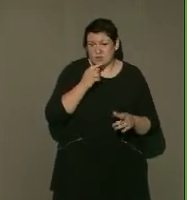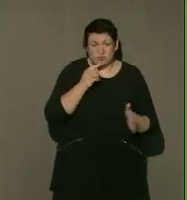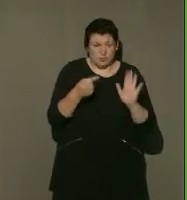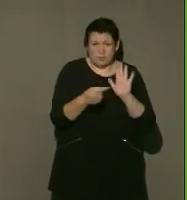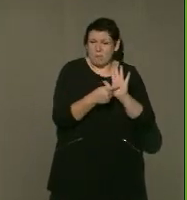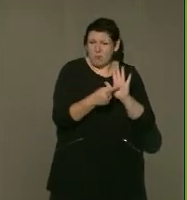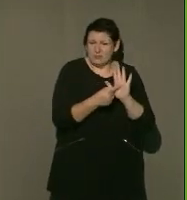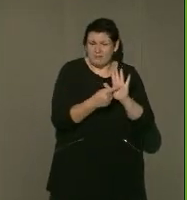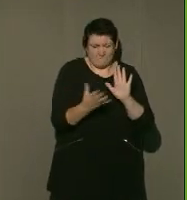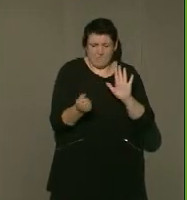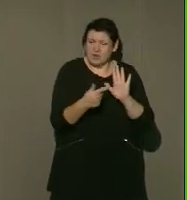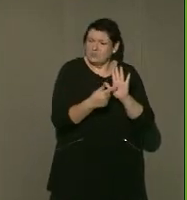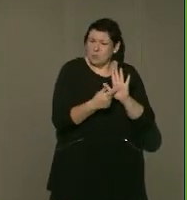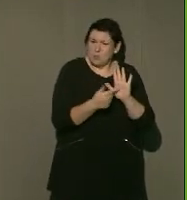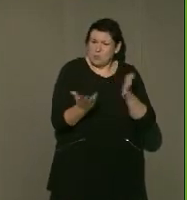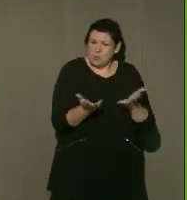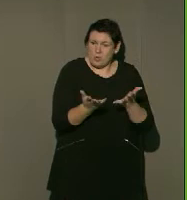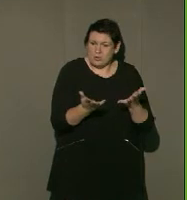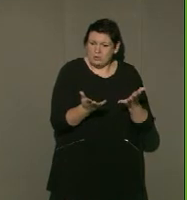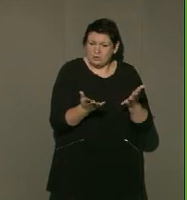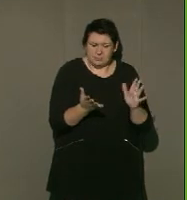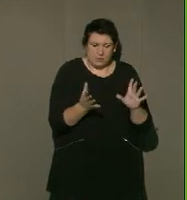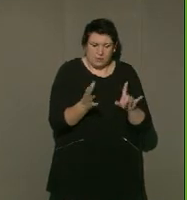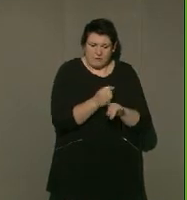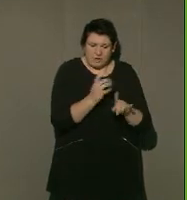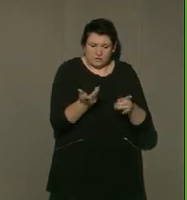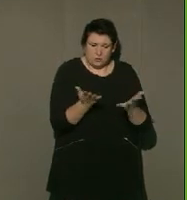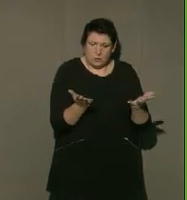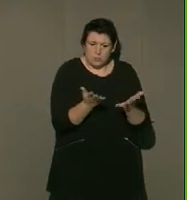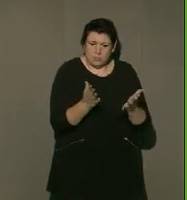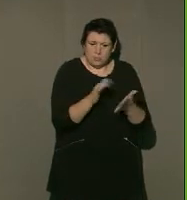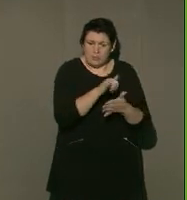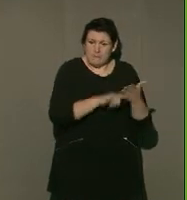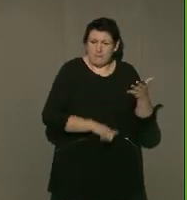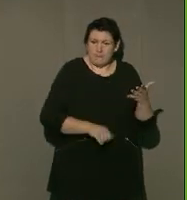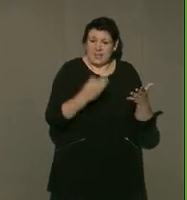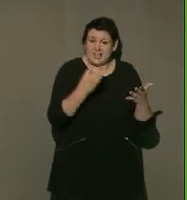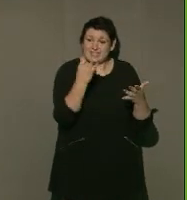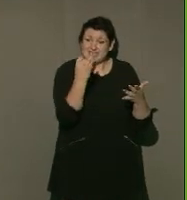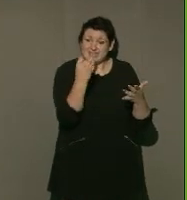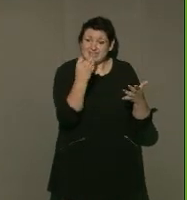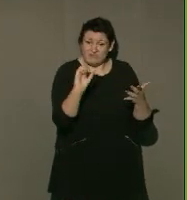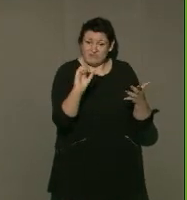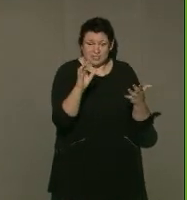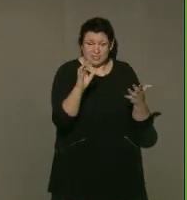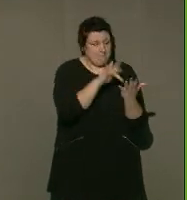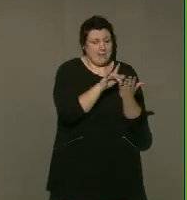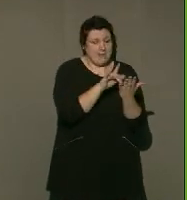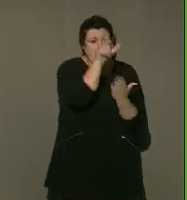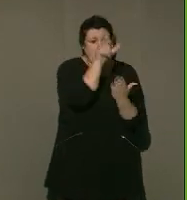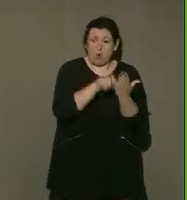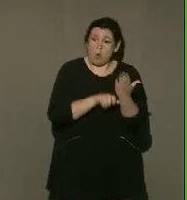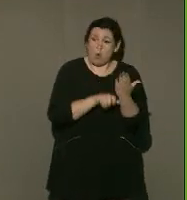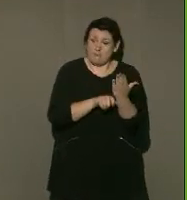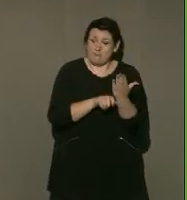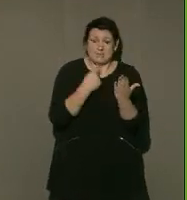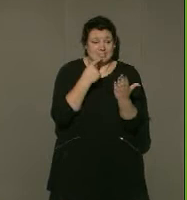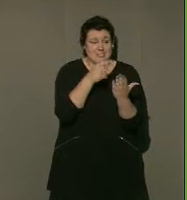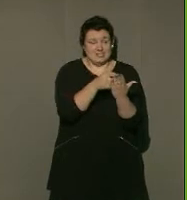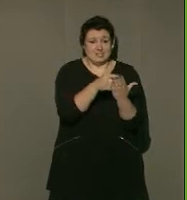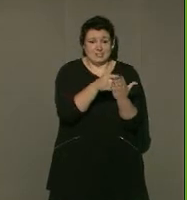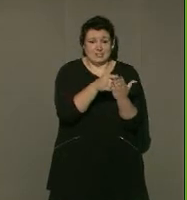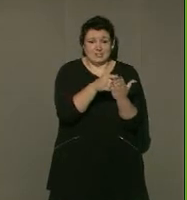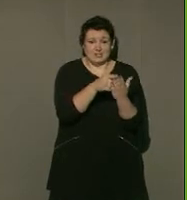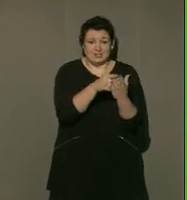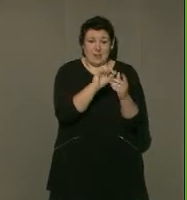the text is. They can find it on page 70, and it's in the middle column under the heading Amendments Ruled Out